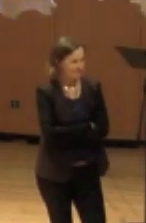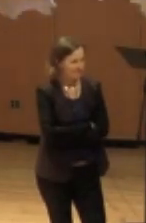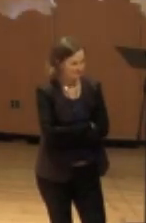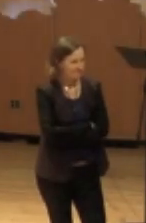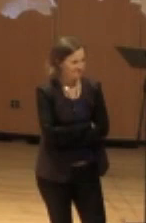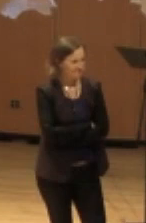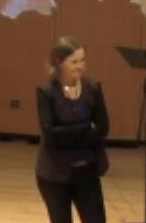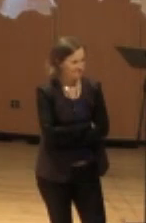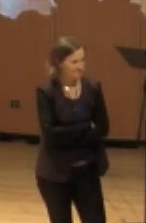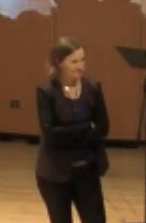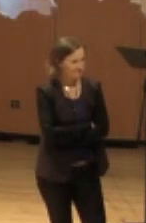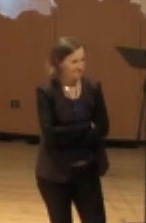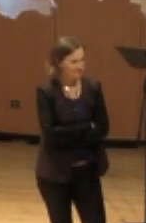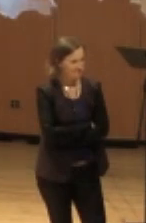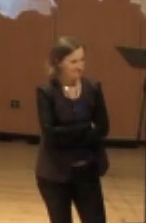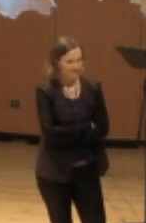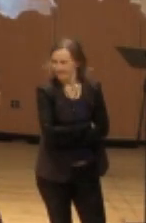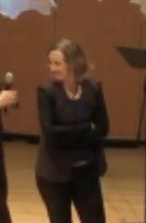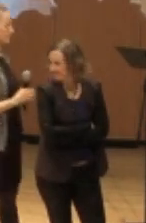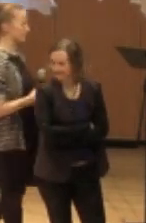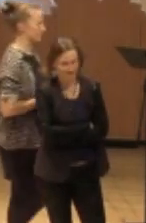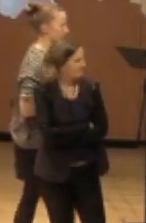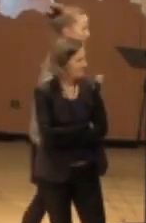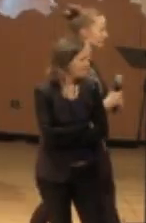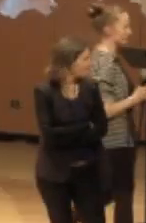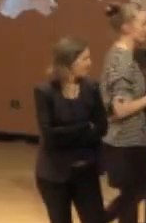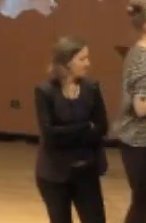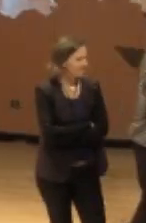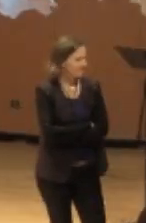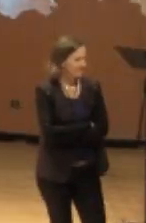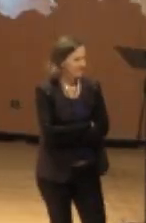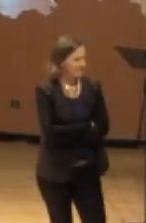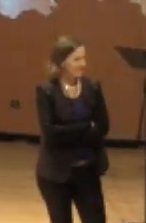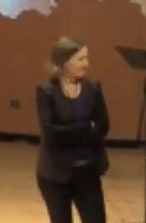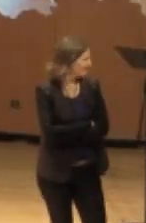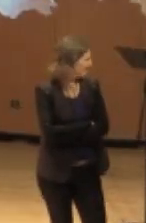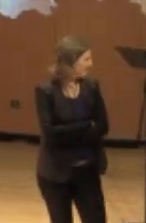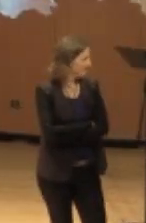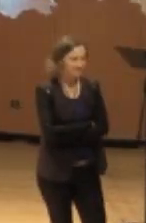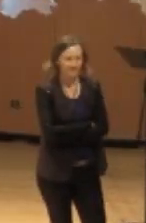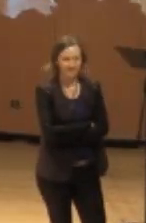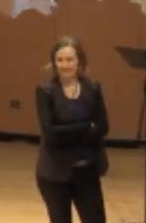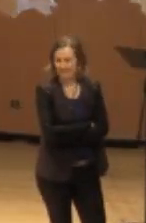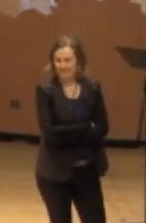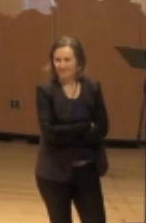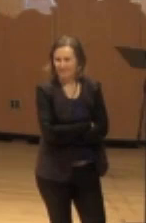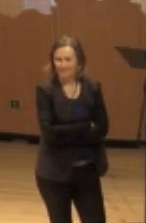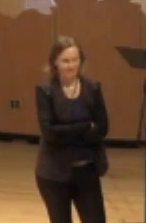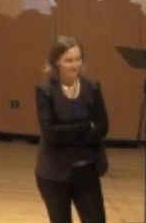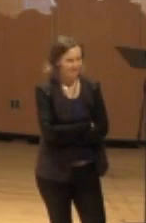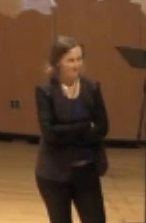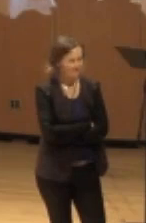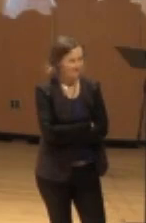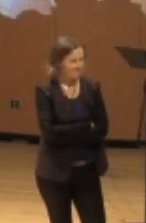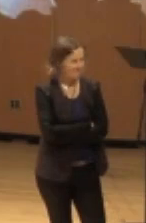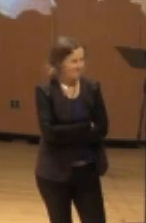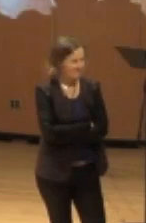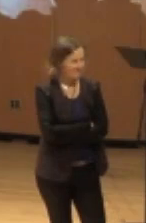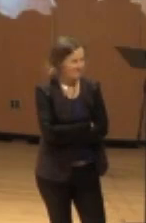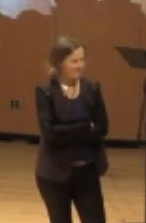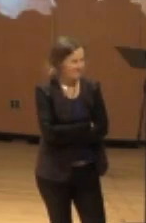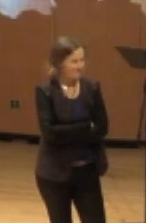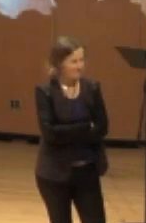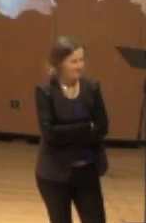playright from the 1940s who has has that same kind of quality of the um the the completely